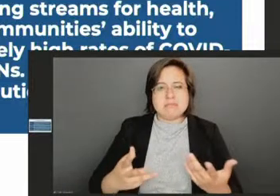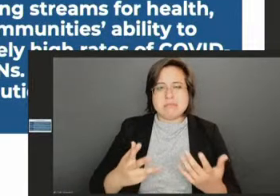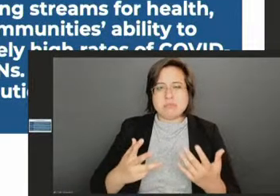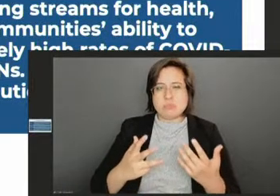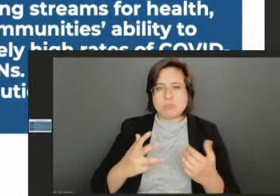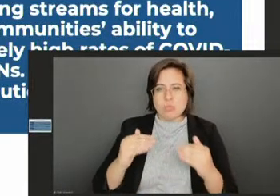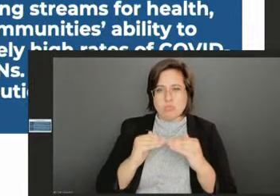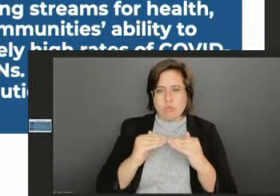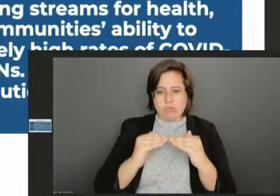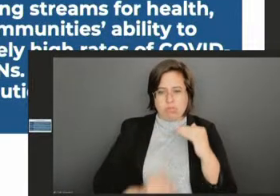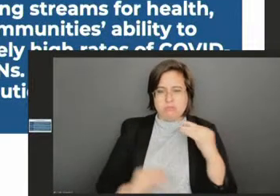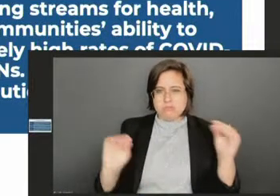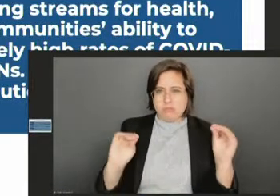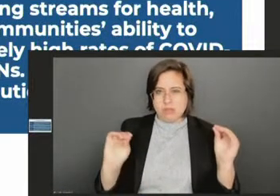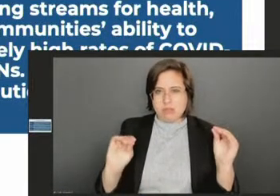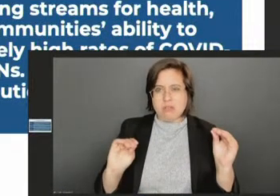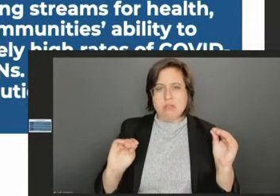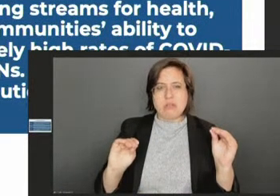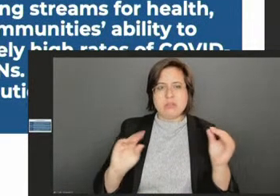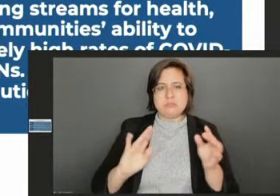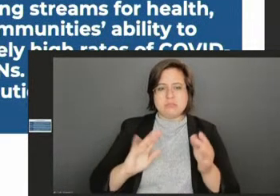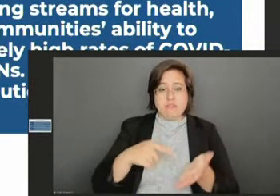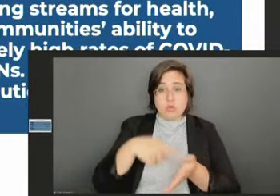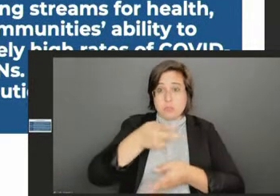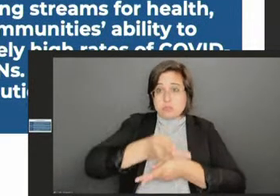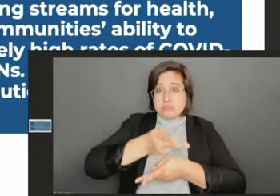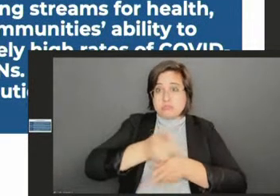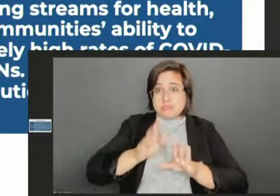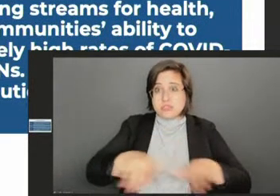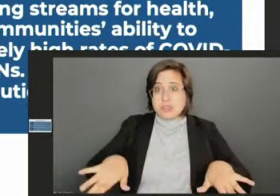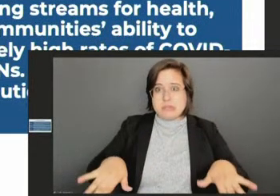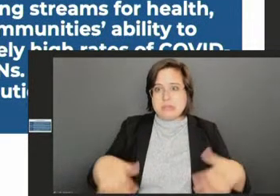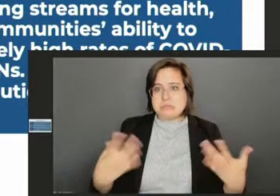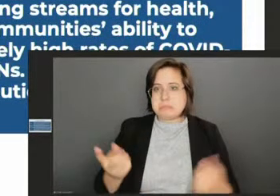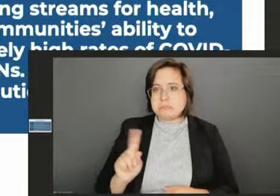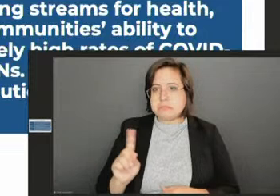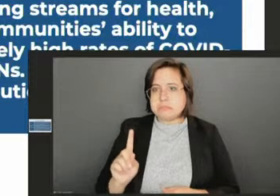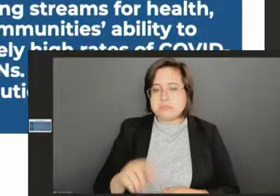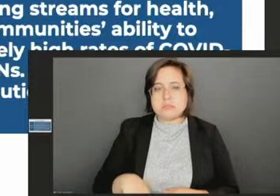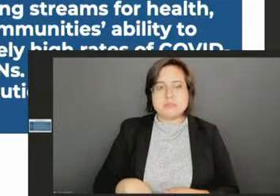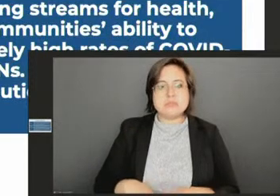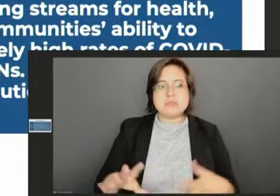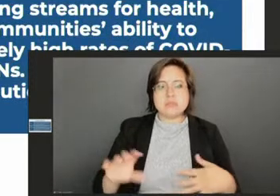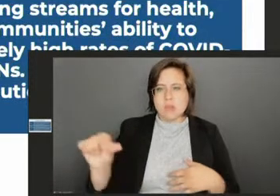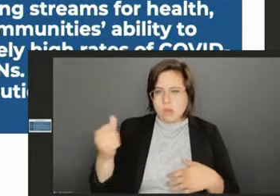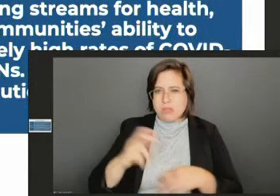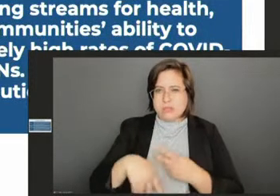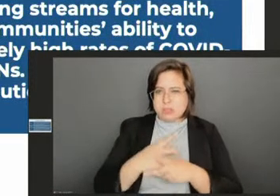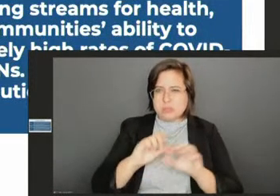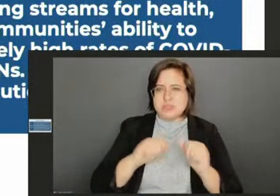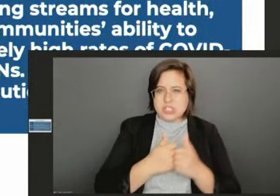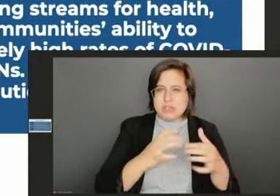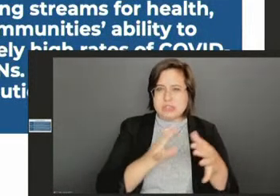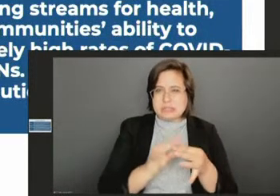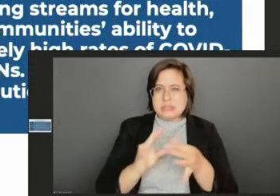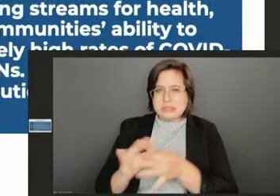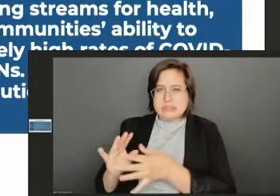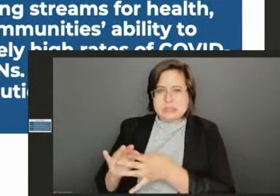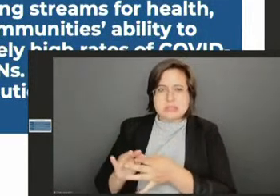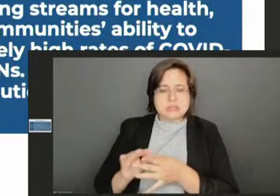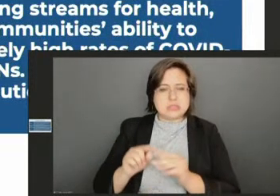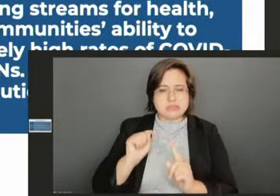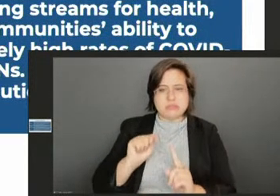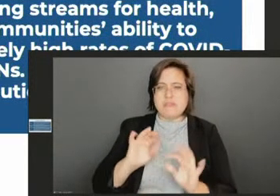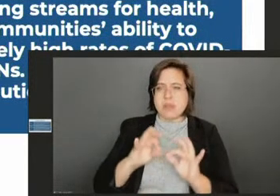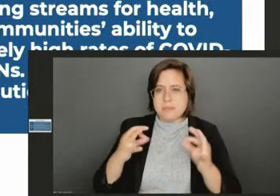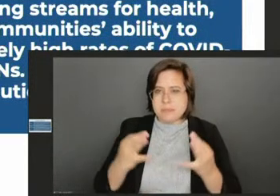and affordable childcare, and the challenges that is facing to many working families, and what are the